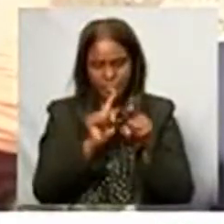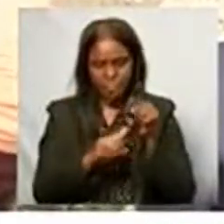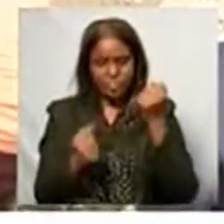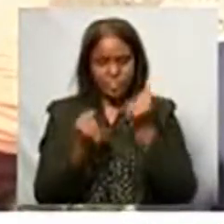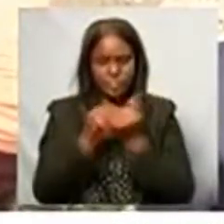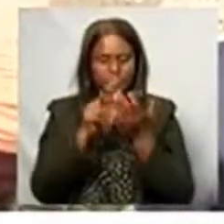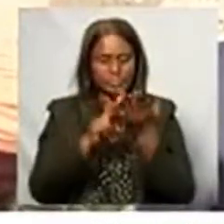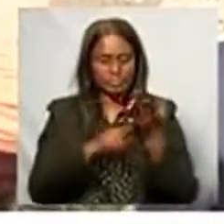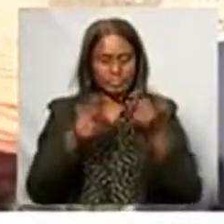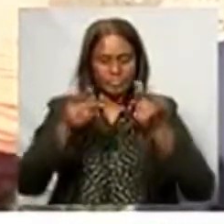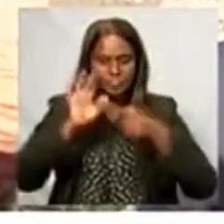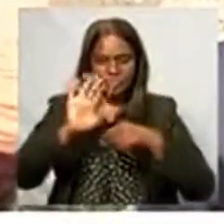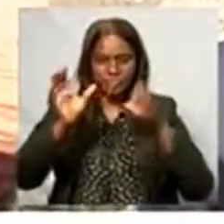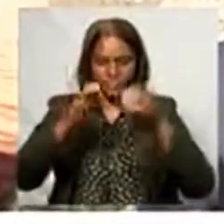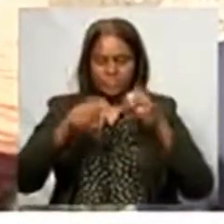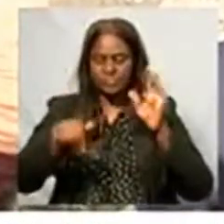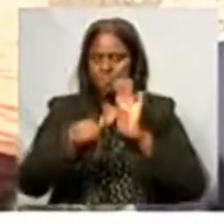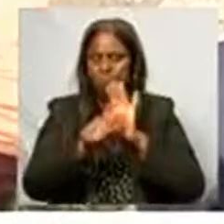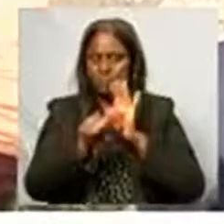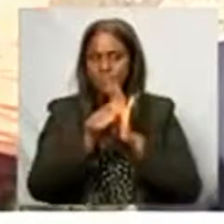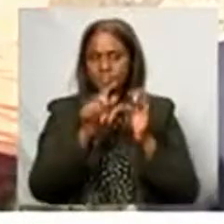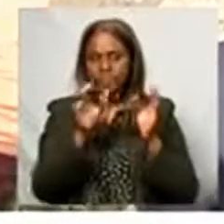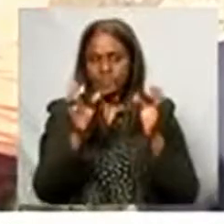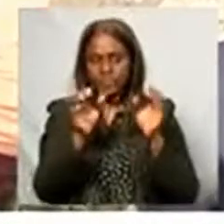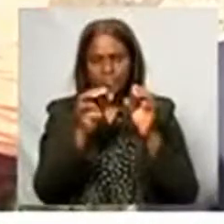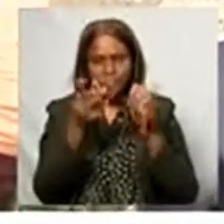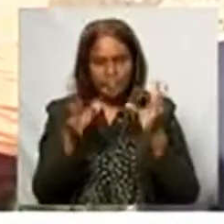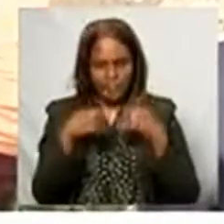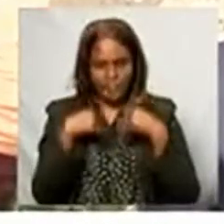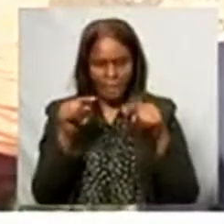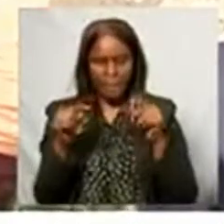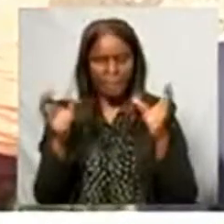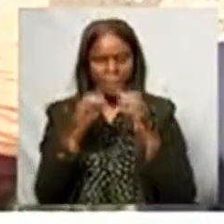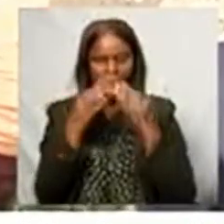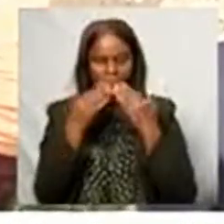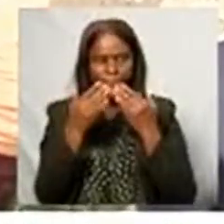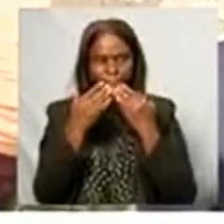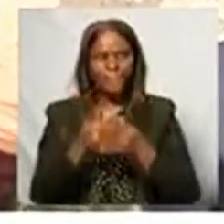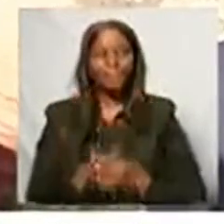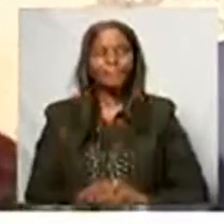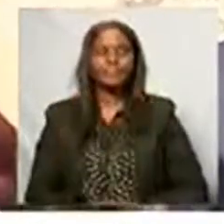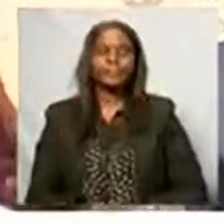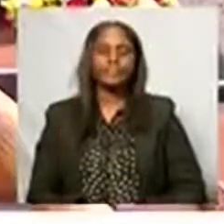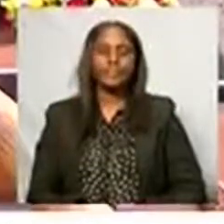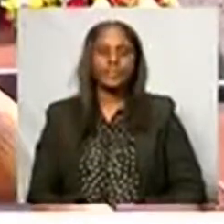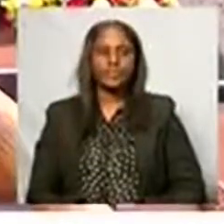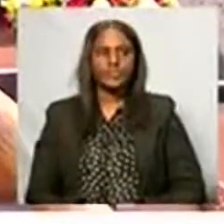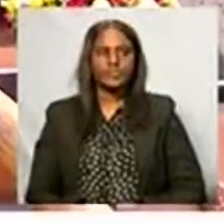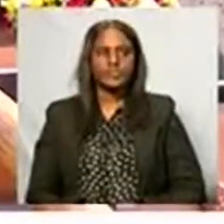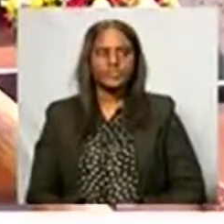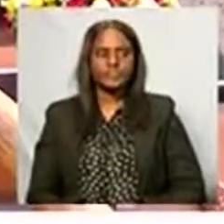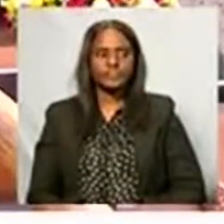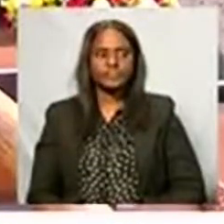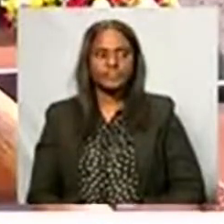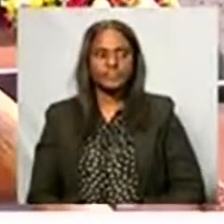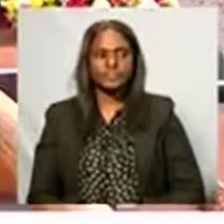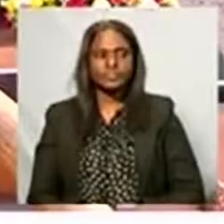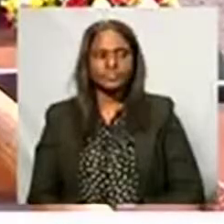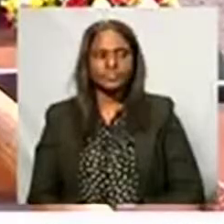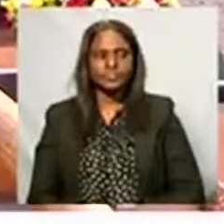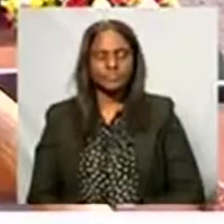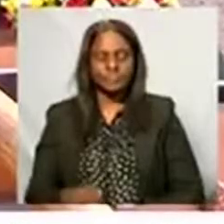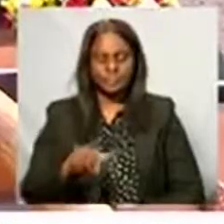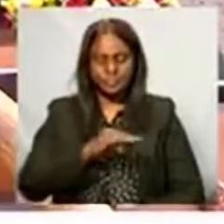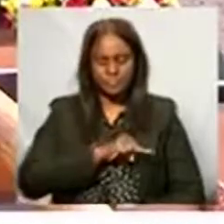the report of your committee on parastatal bodies for adoption by the House. I thank you. The Honorable Member for